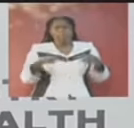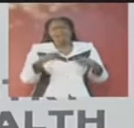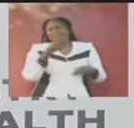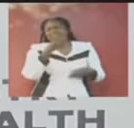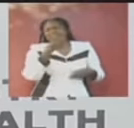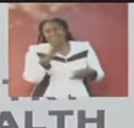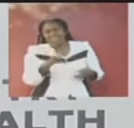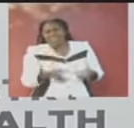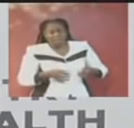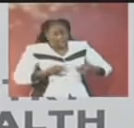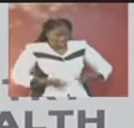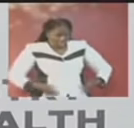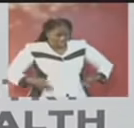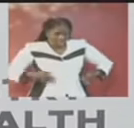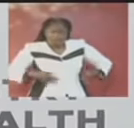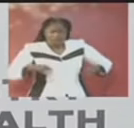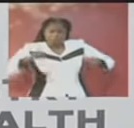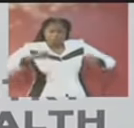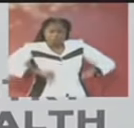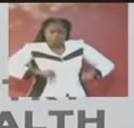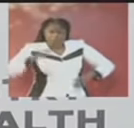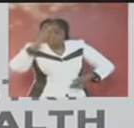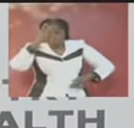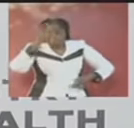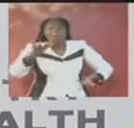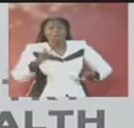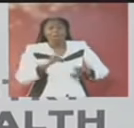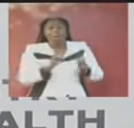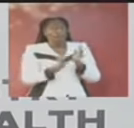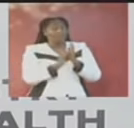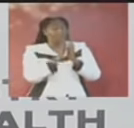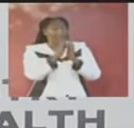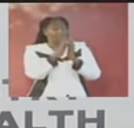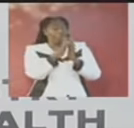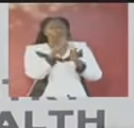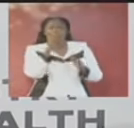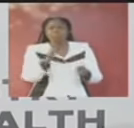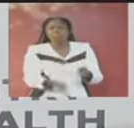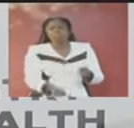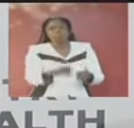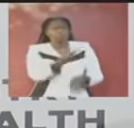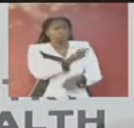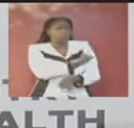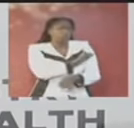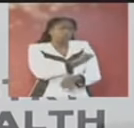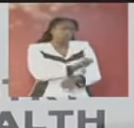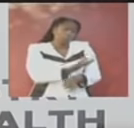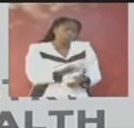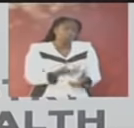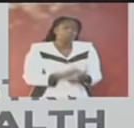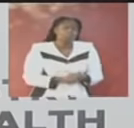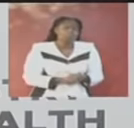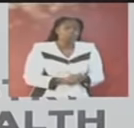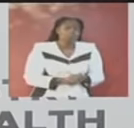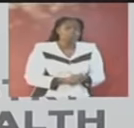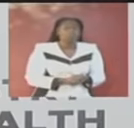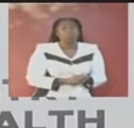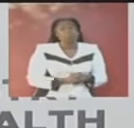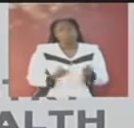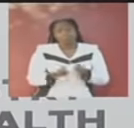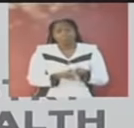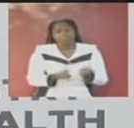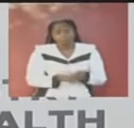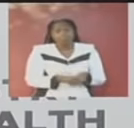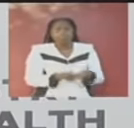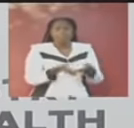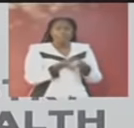lung diseases, and cancers. I would also like to urge members of the population to vaccinate even though they may